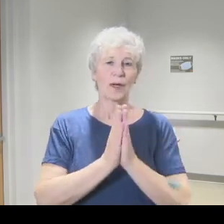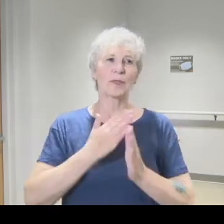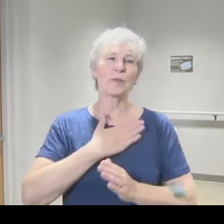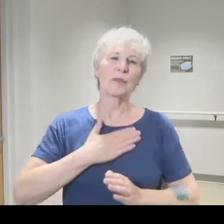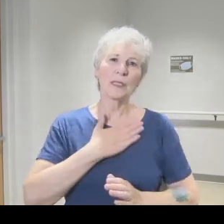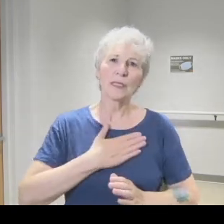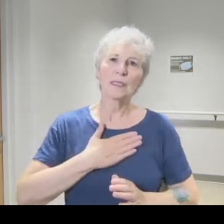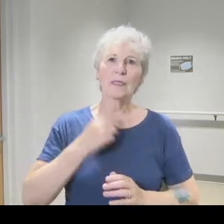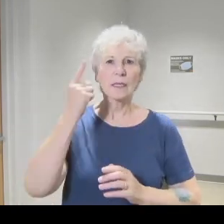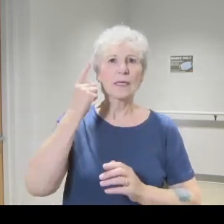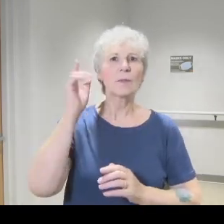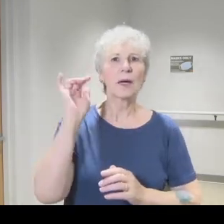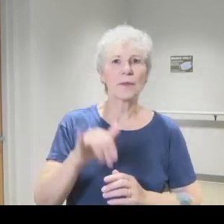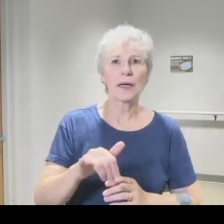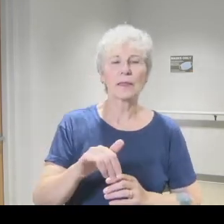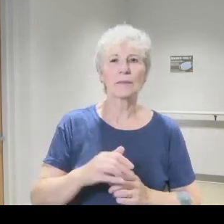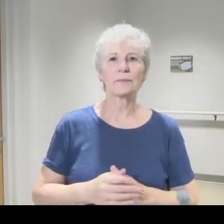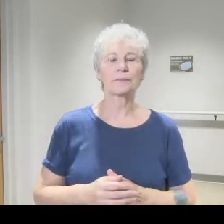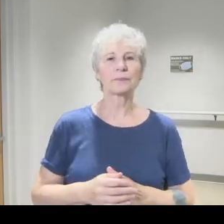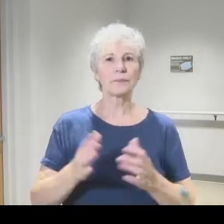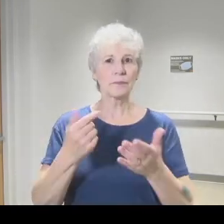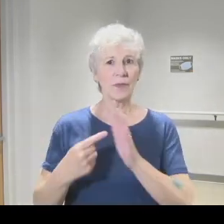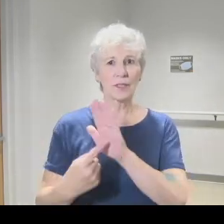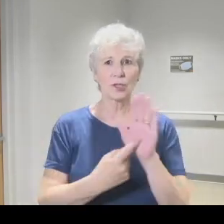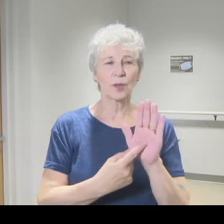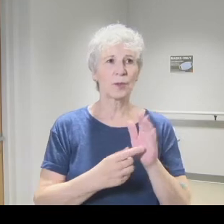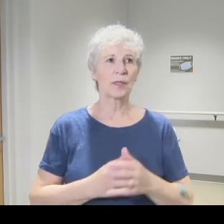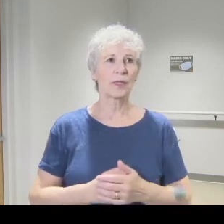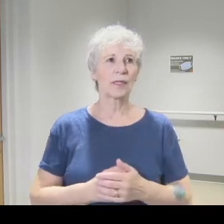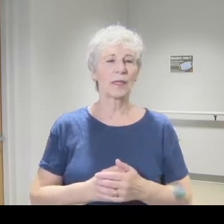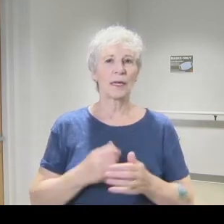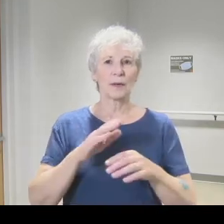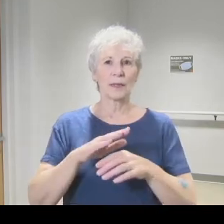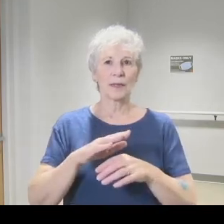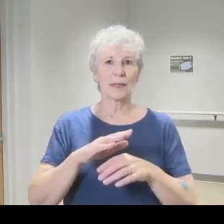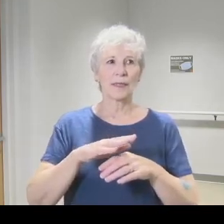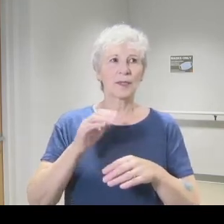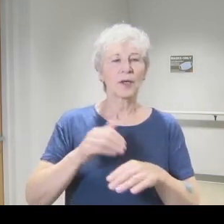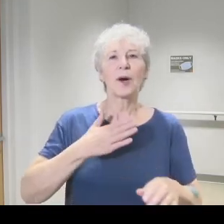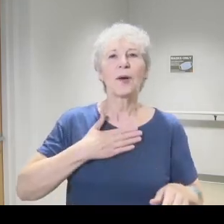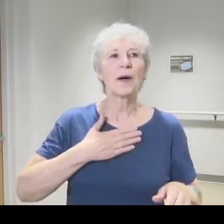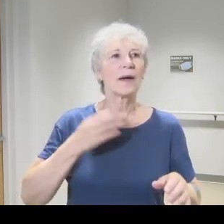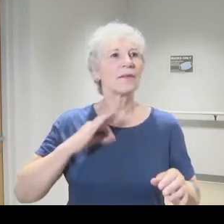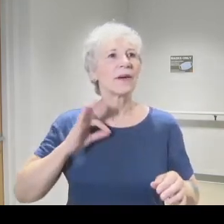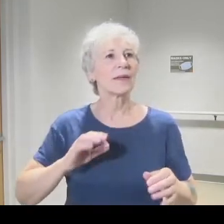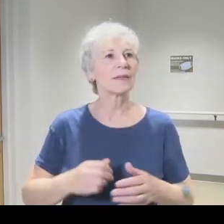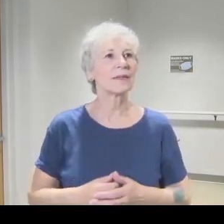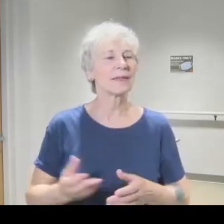that. I'd like to show you something, and for this I'm going to call my volunteers. That includes you,